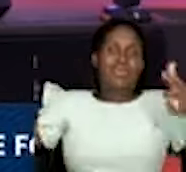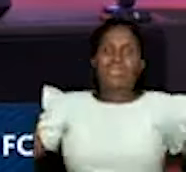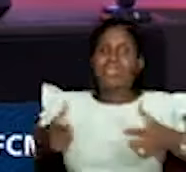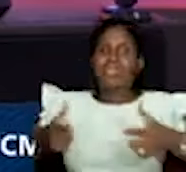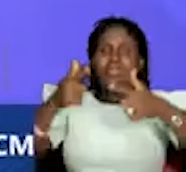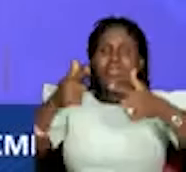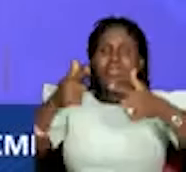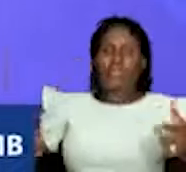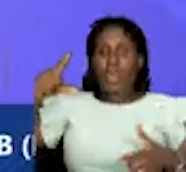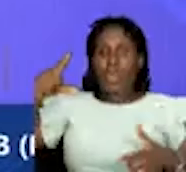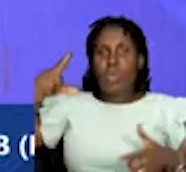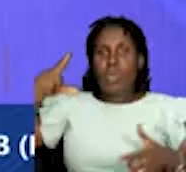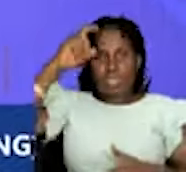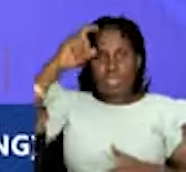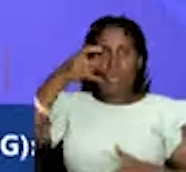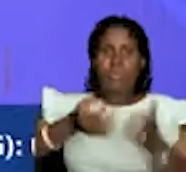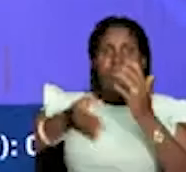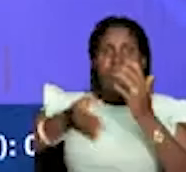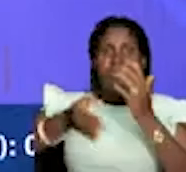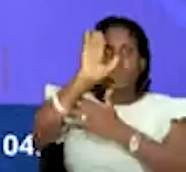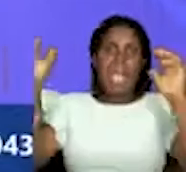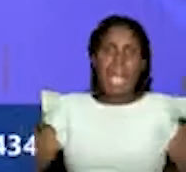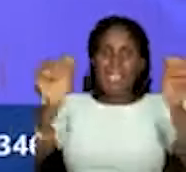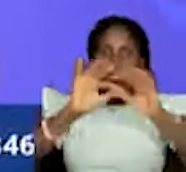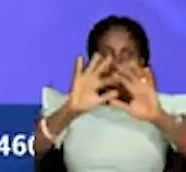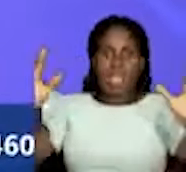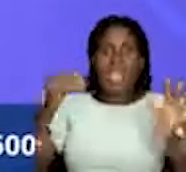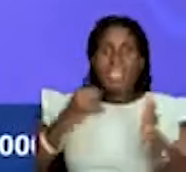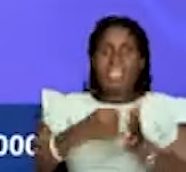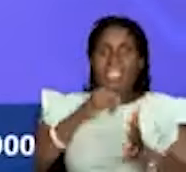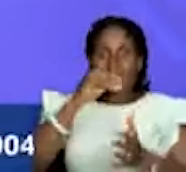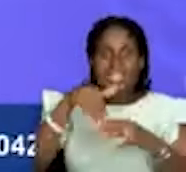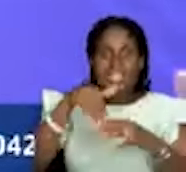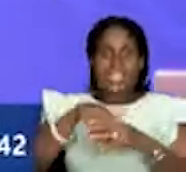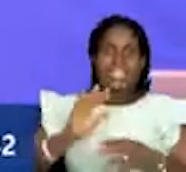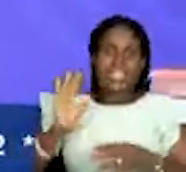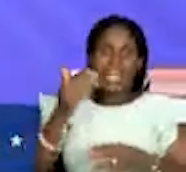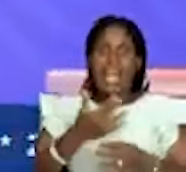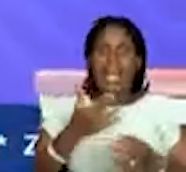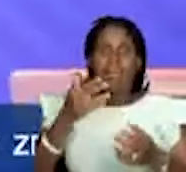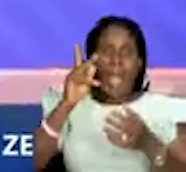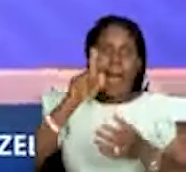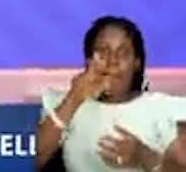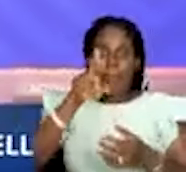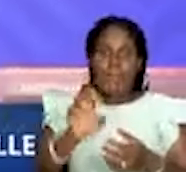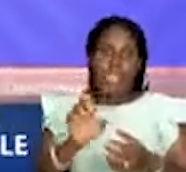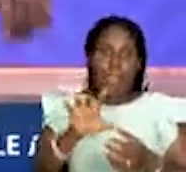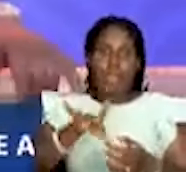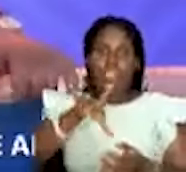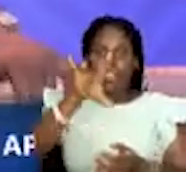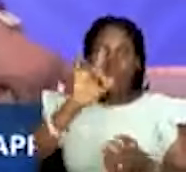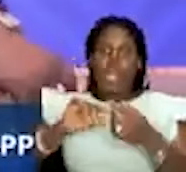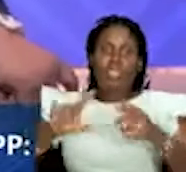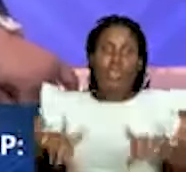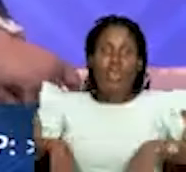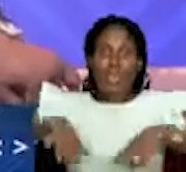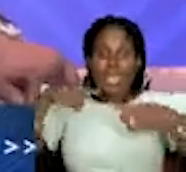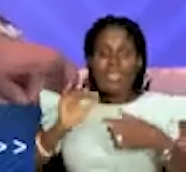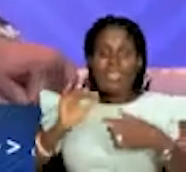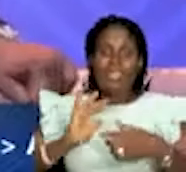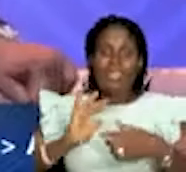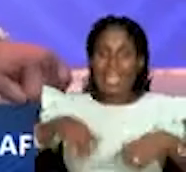God. Hallelujah. So it is in our preordination to live a life of excellence and a life of grace. Daniel 11 and